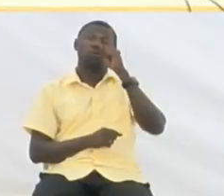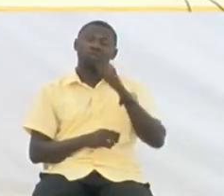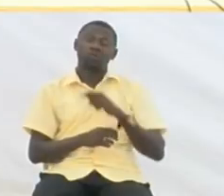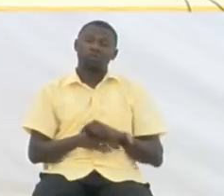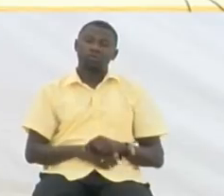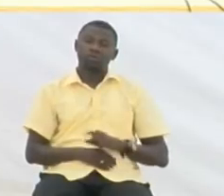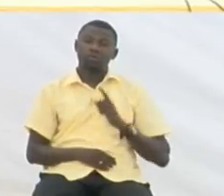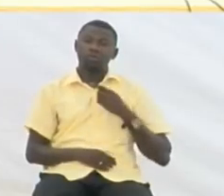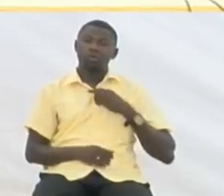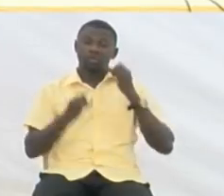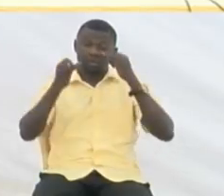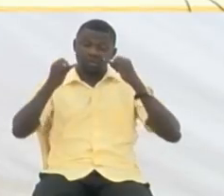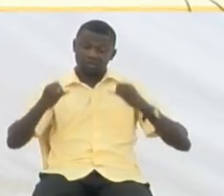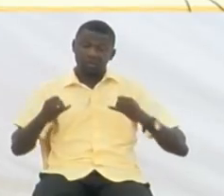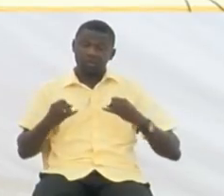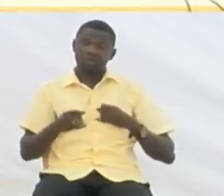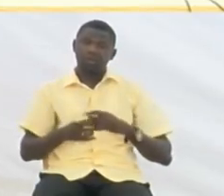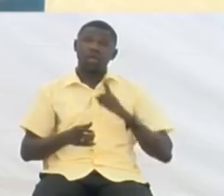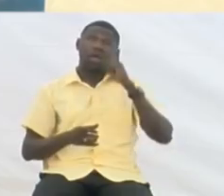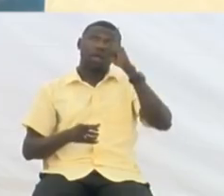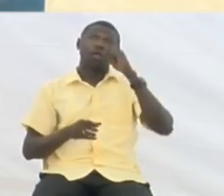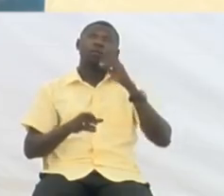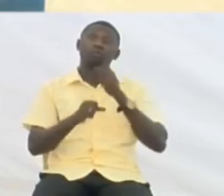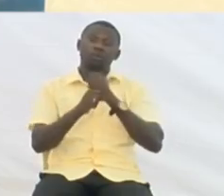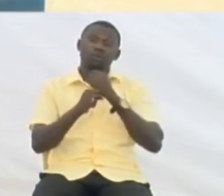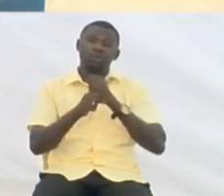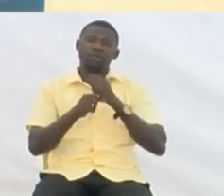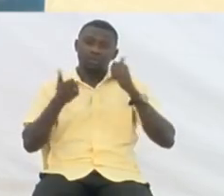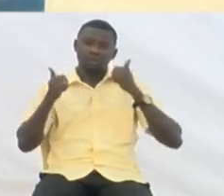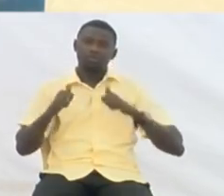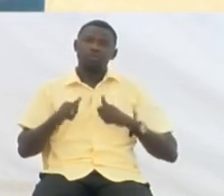my statement, God made it